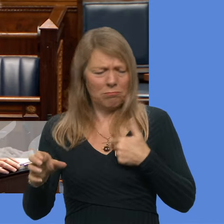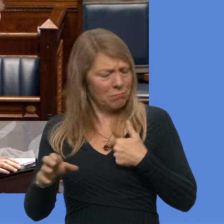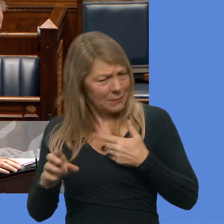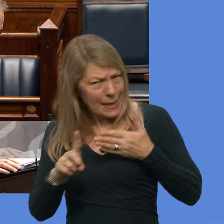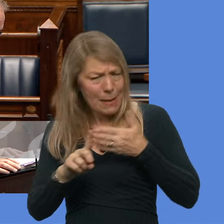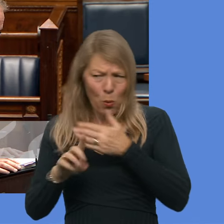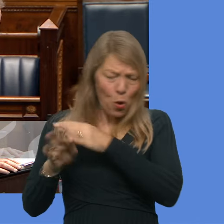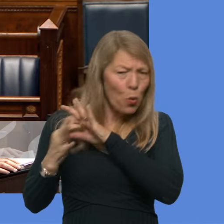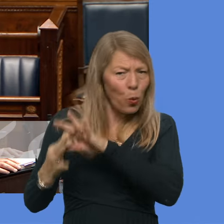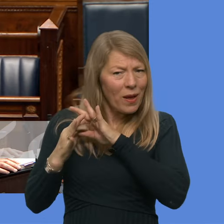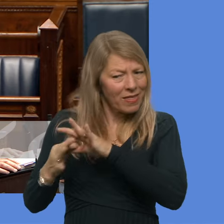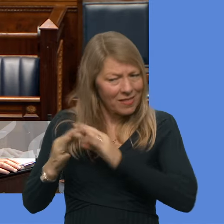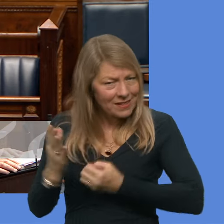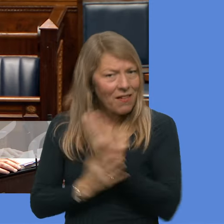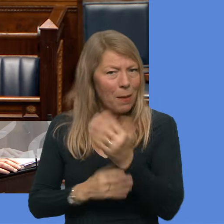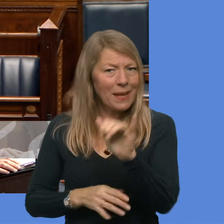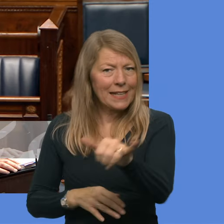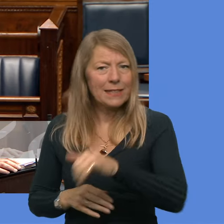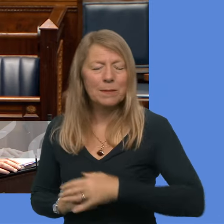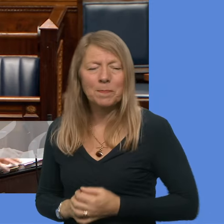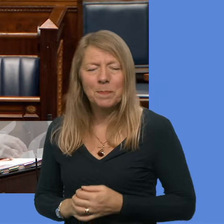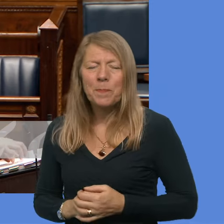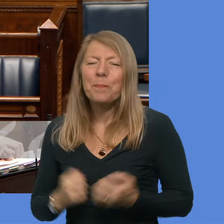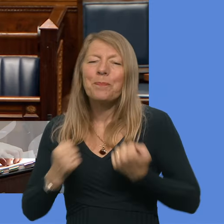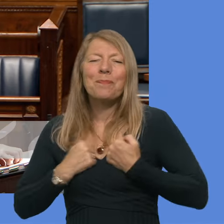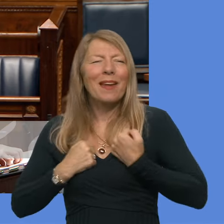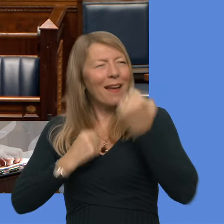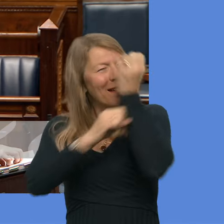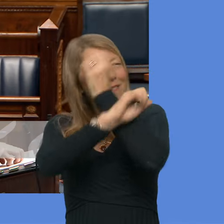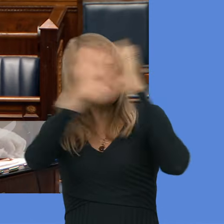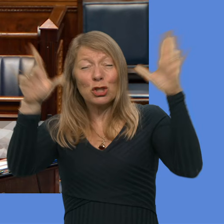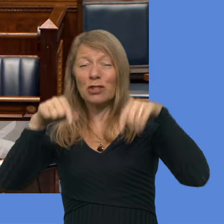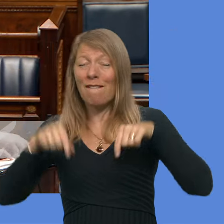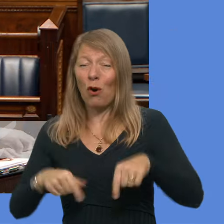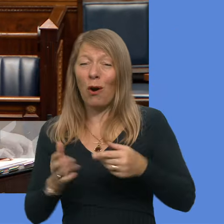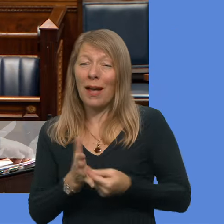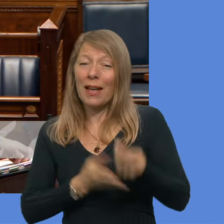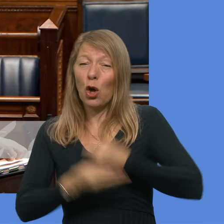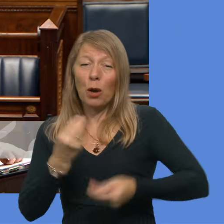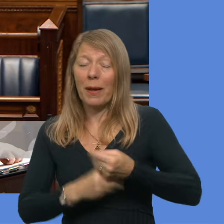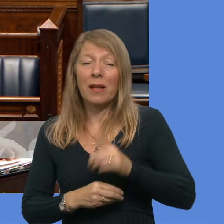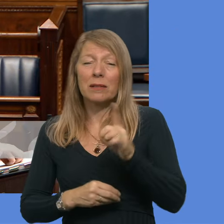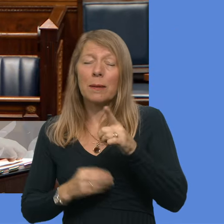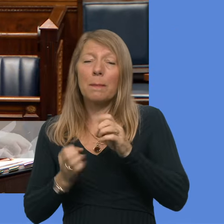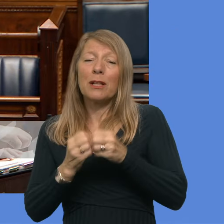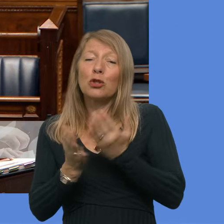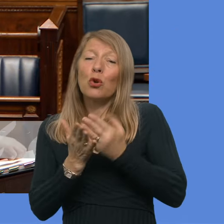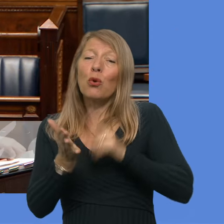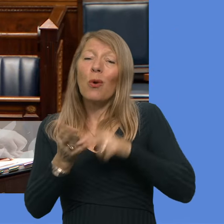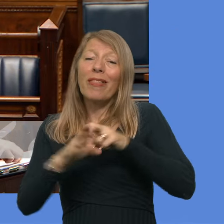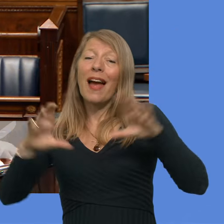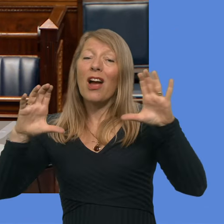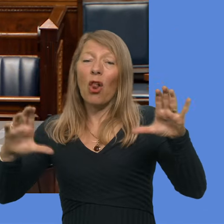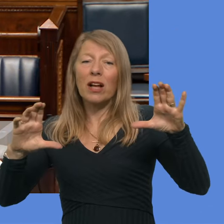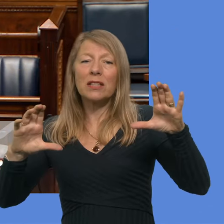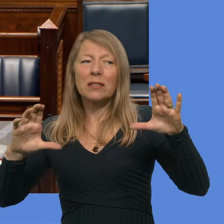One of the processes that I outlined in my own vision for the economy was about regional balance, and I believe where we have local actors in deciding